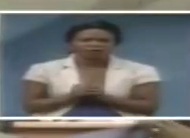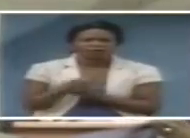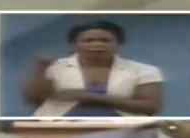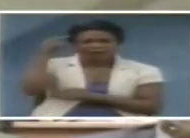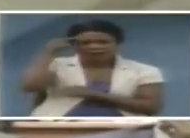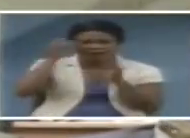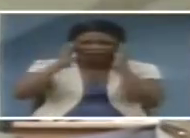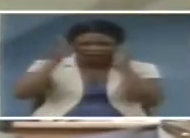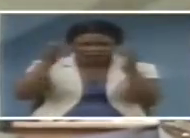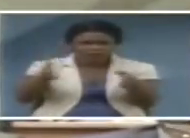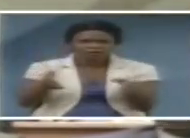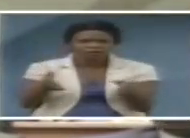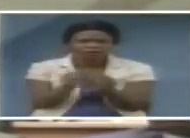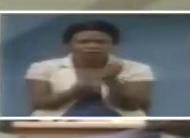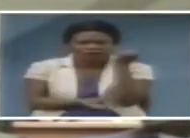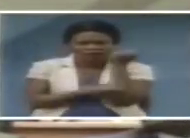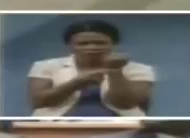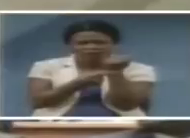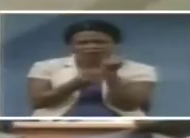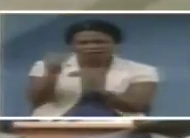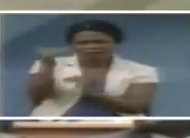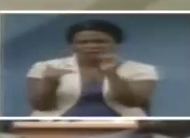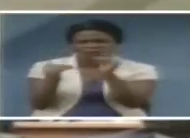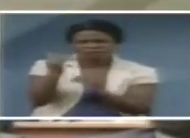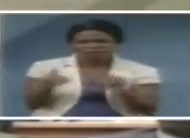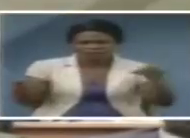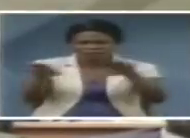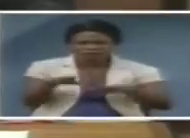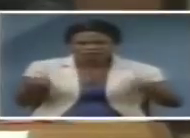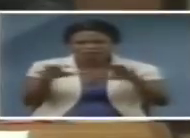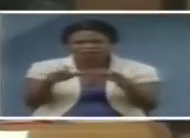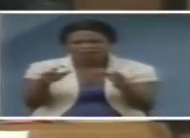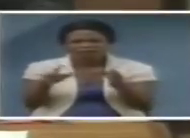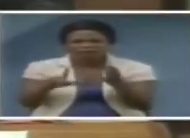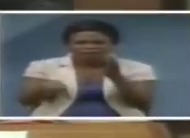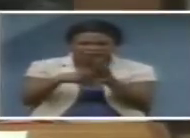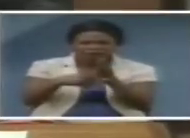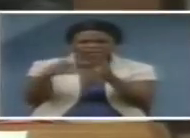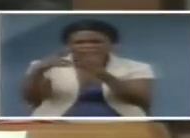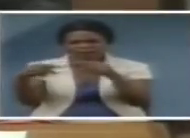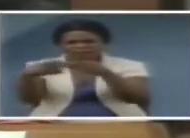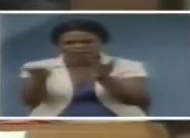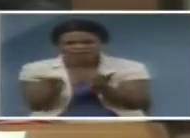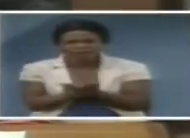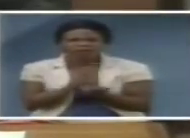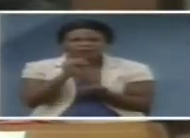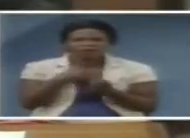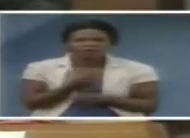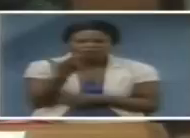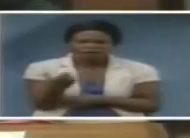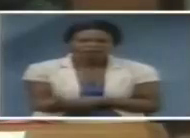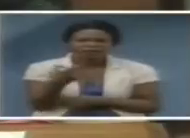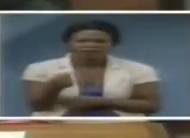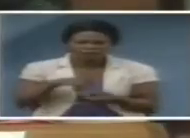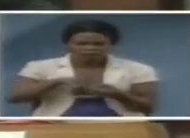Speaker, government is concerned with the development inequalities that have existed between the rural and urban areas in